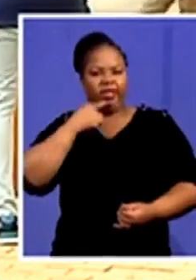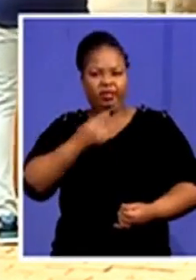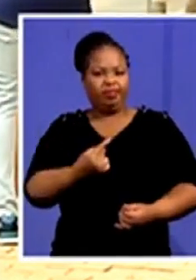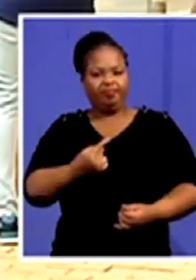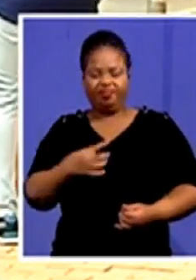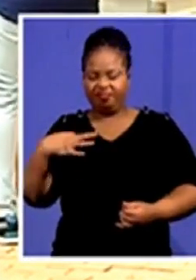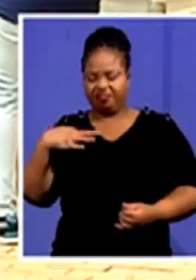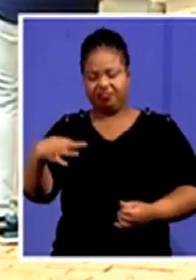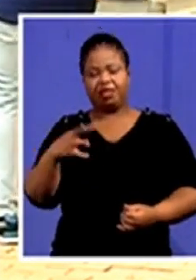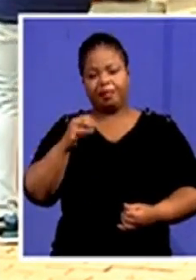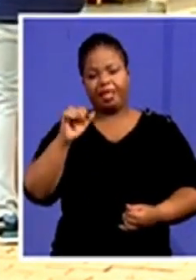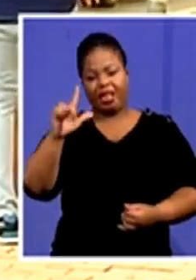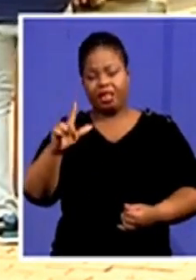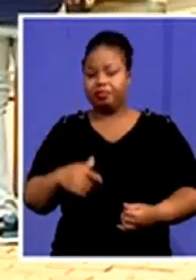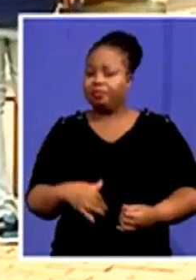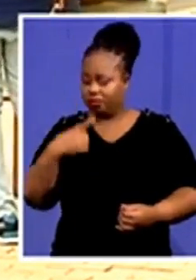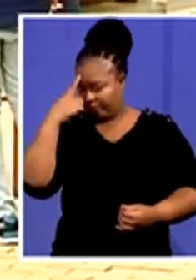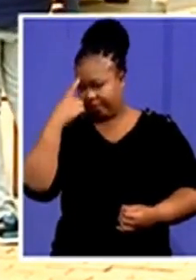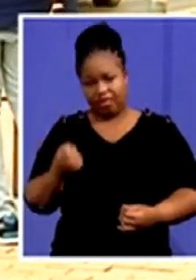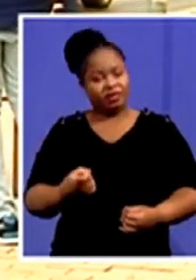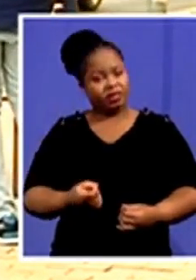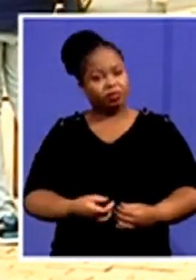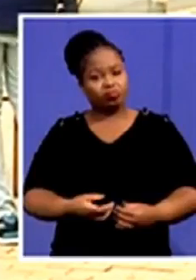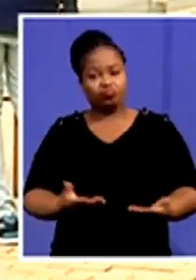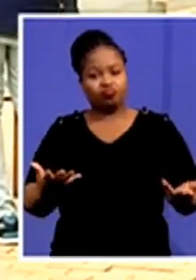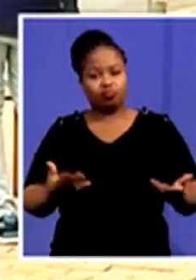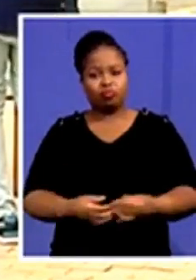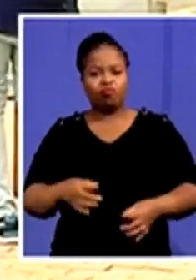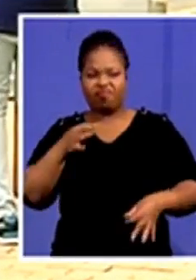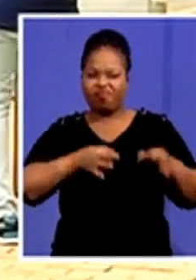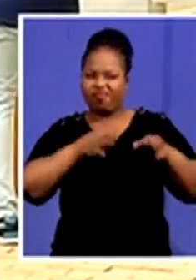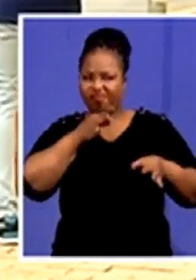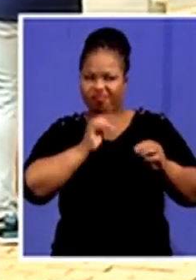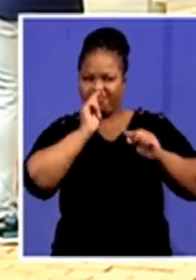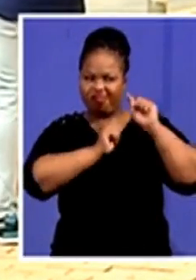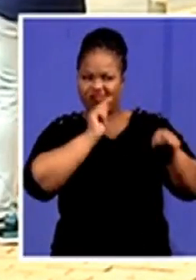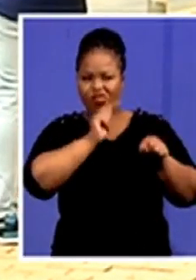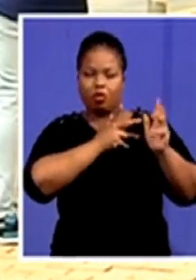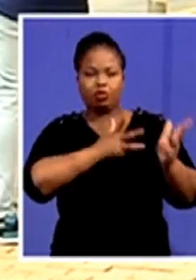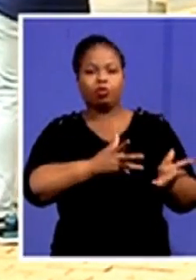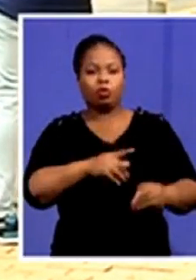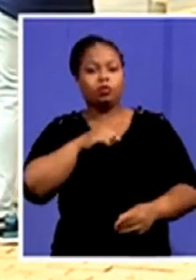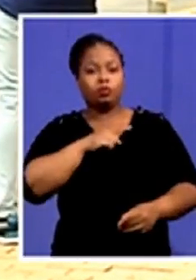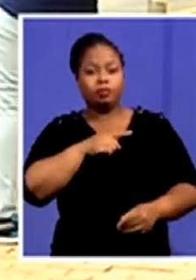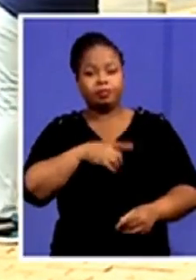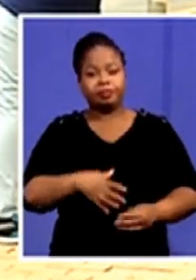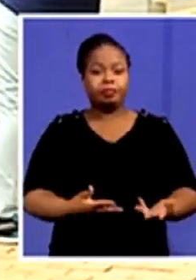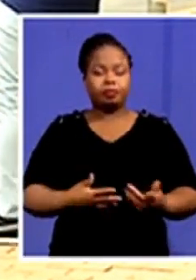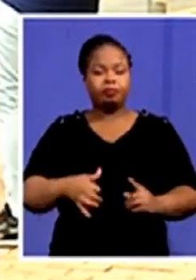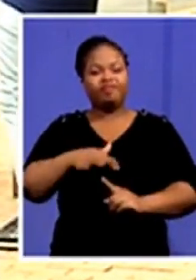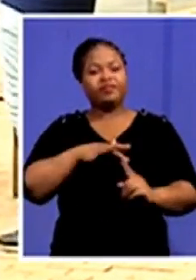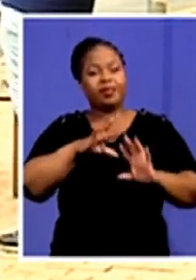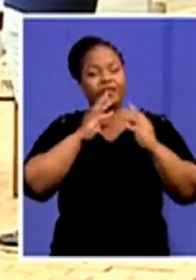truly believes that politicians are to blame for the state of the affairs of the people in